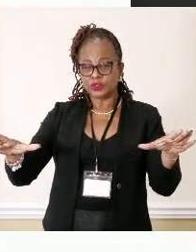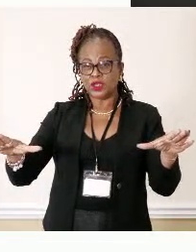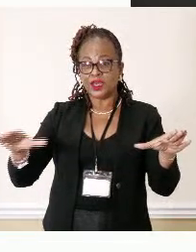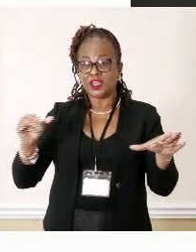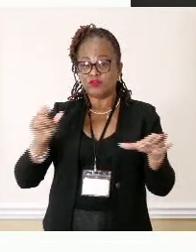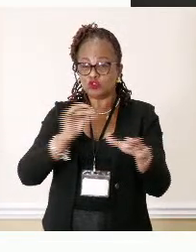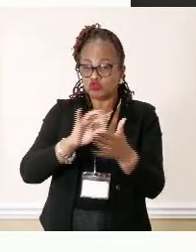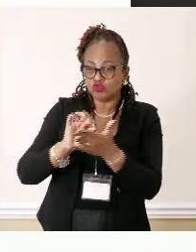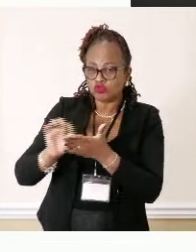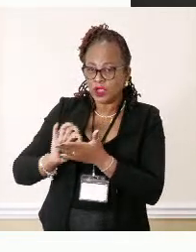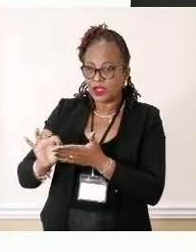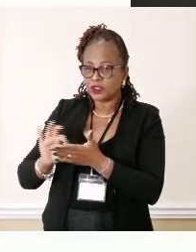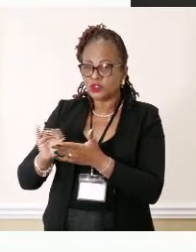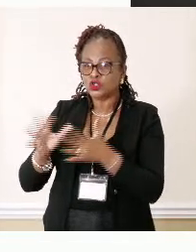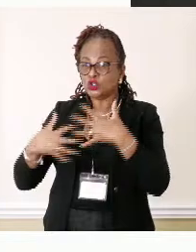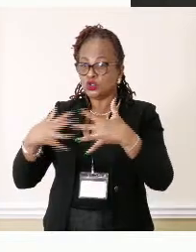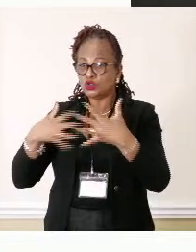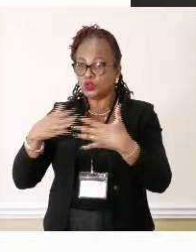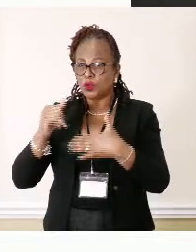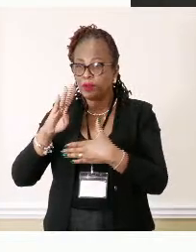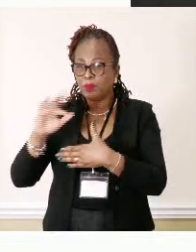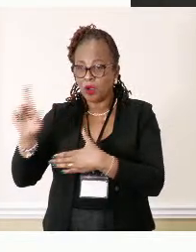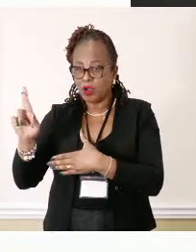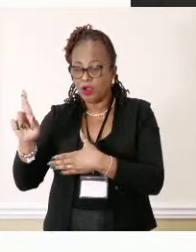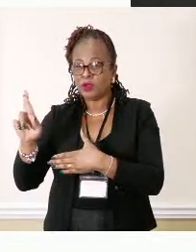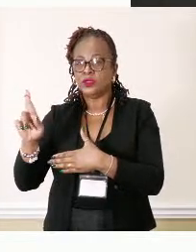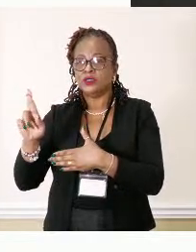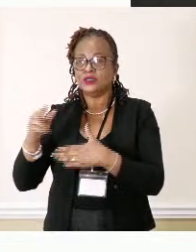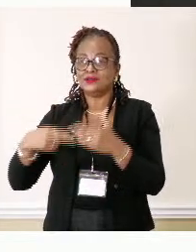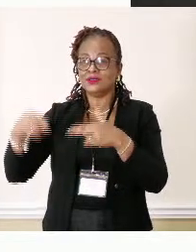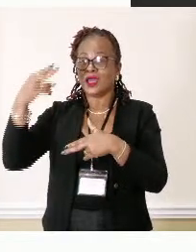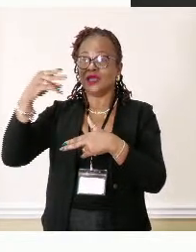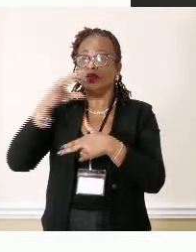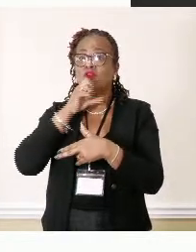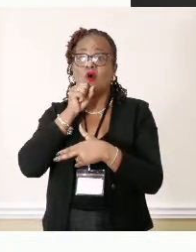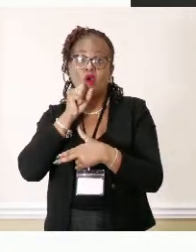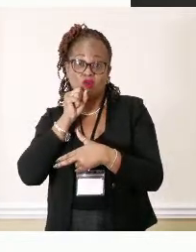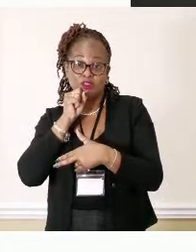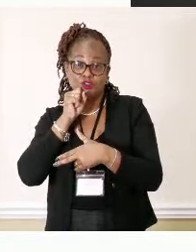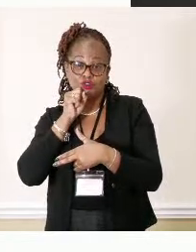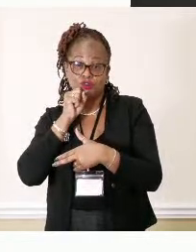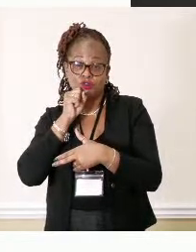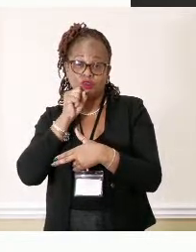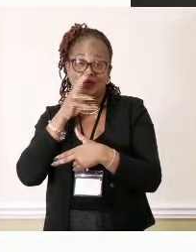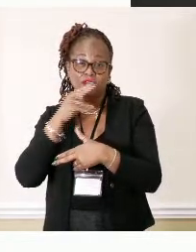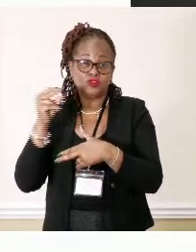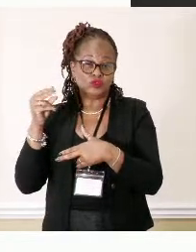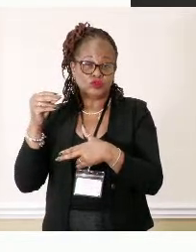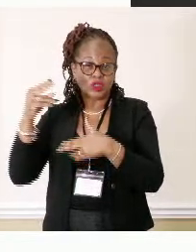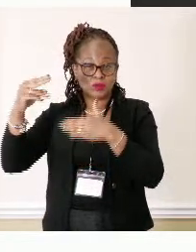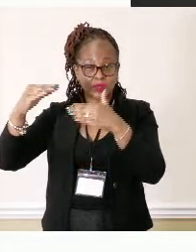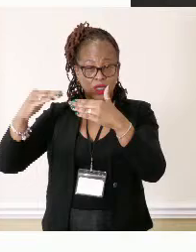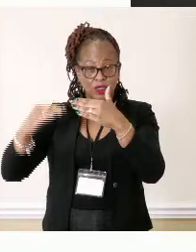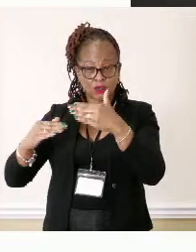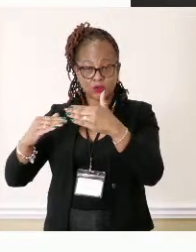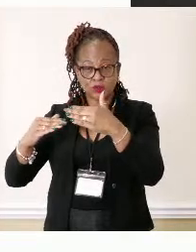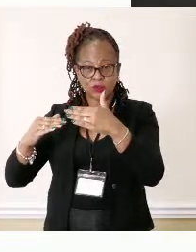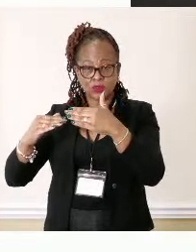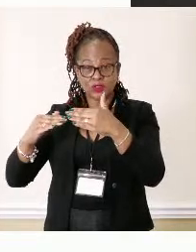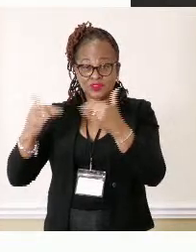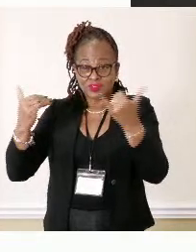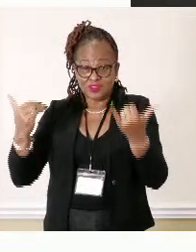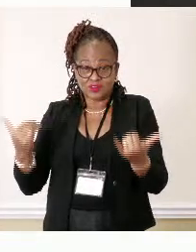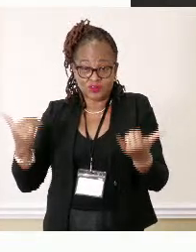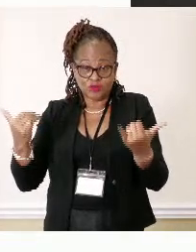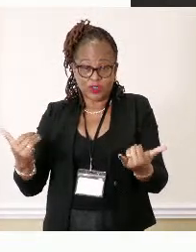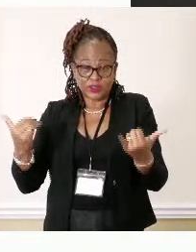the gray bar, it is higher than the orange bar. And as you come now to the present